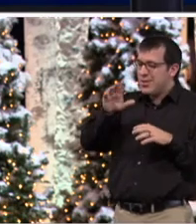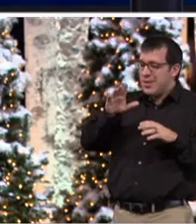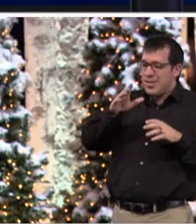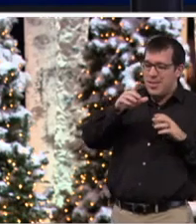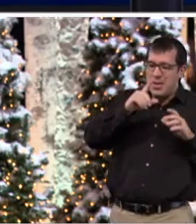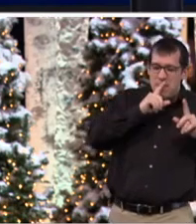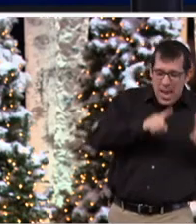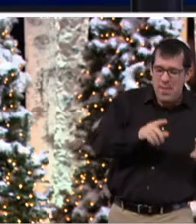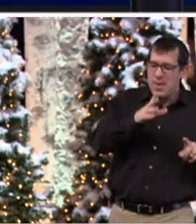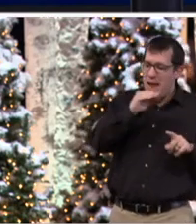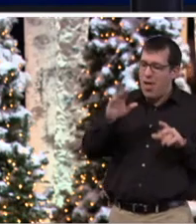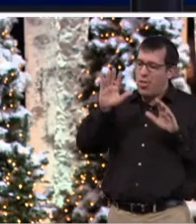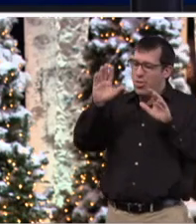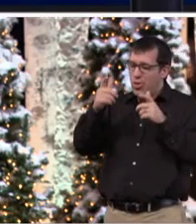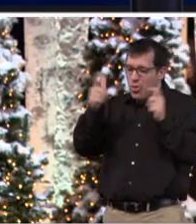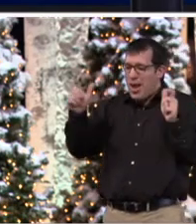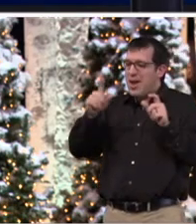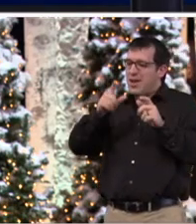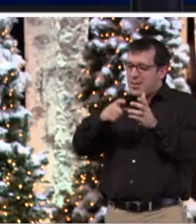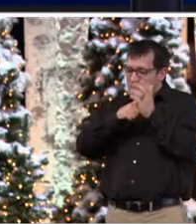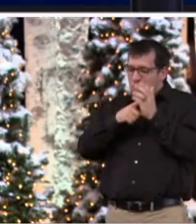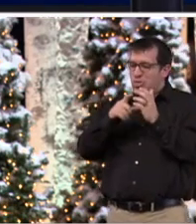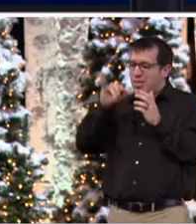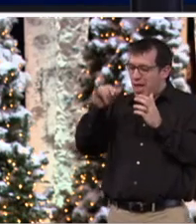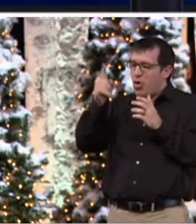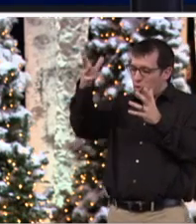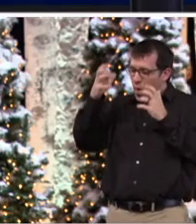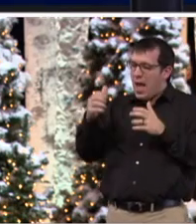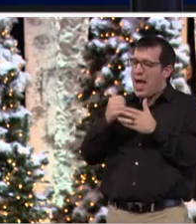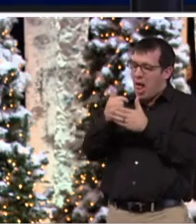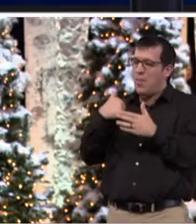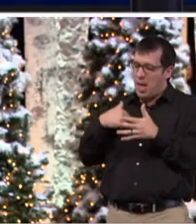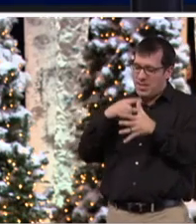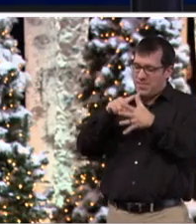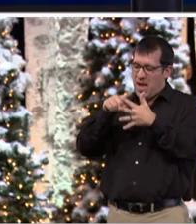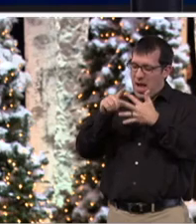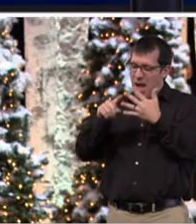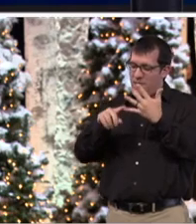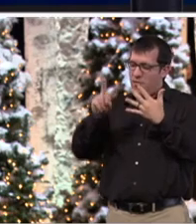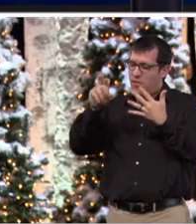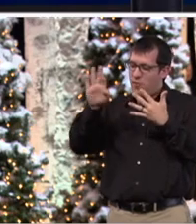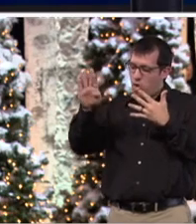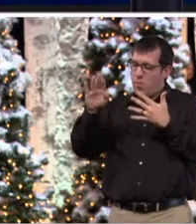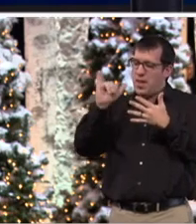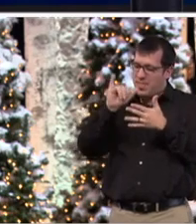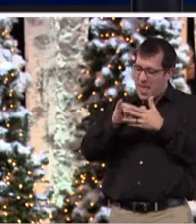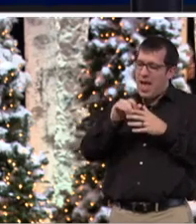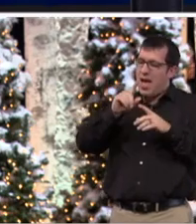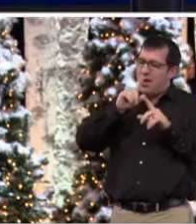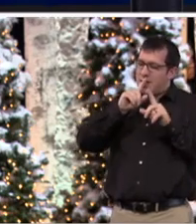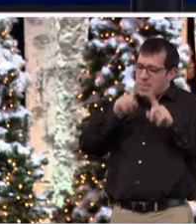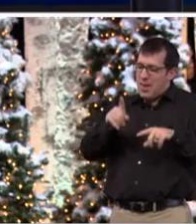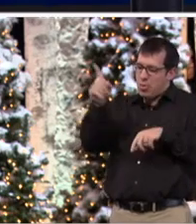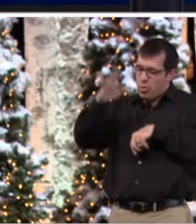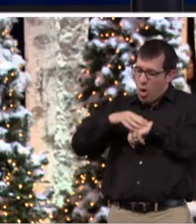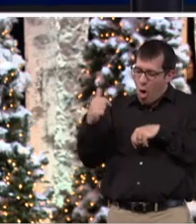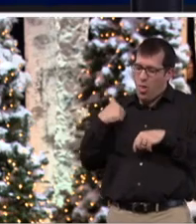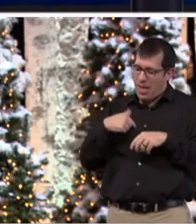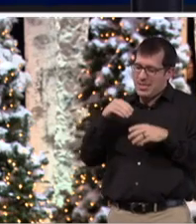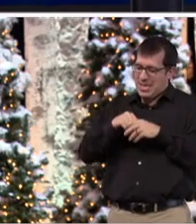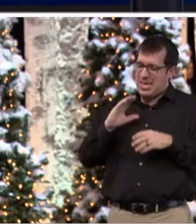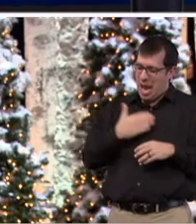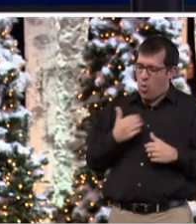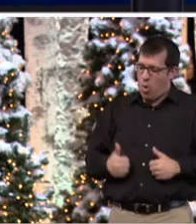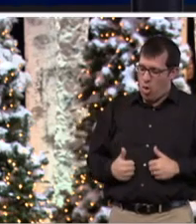commission. Help us to put those five verbs of the great commandment and great commission into our own lives,